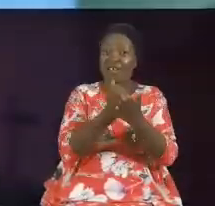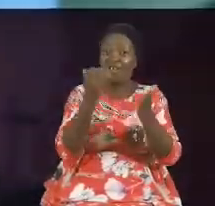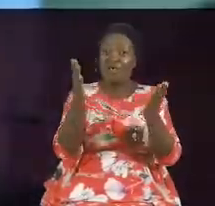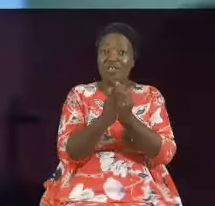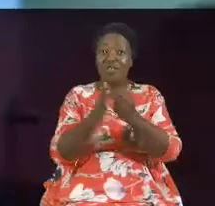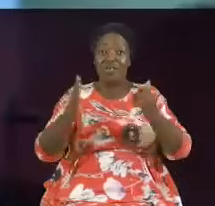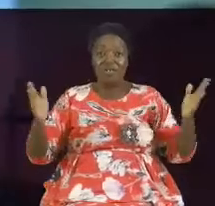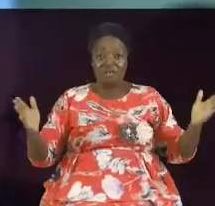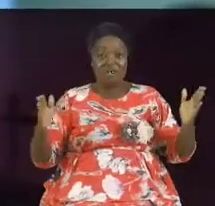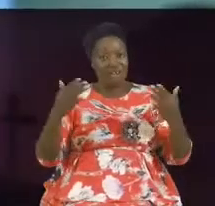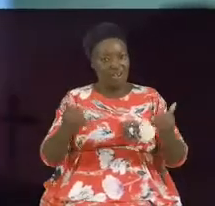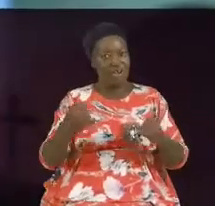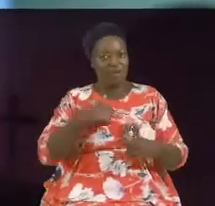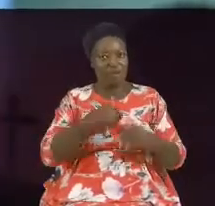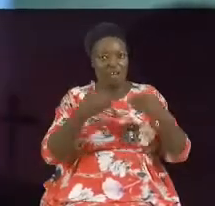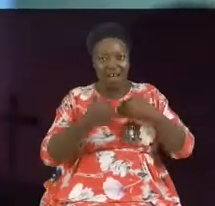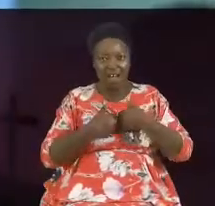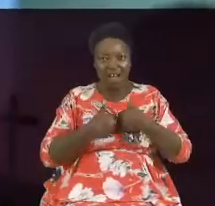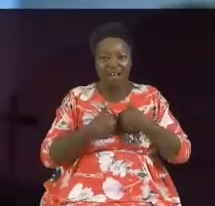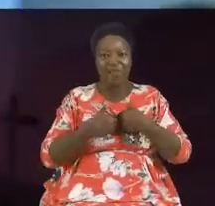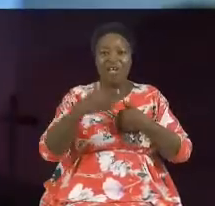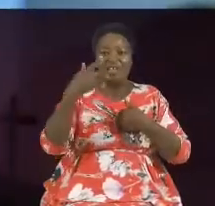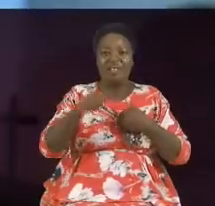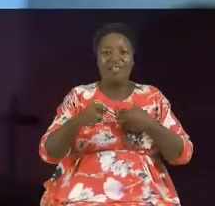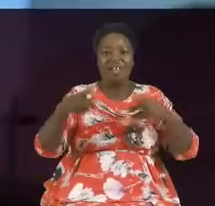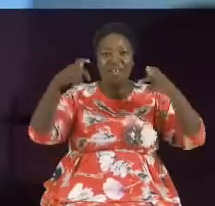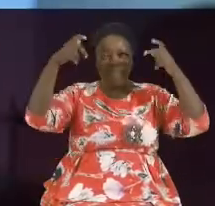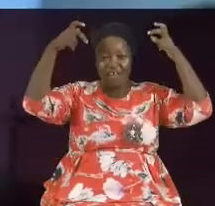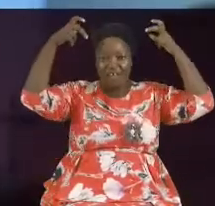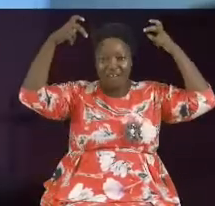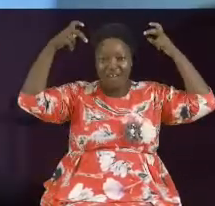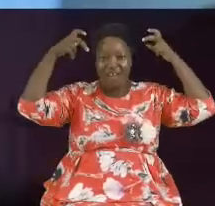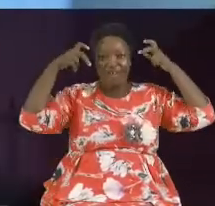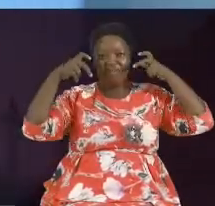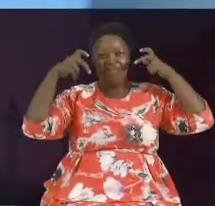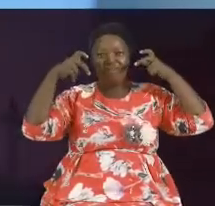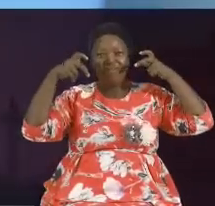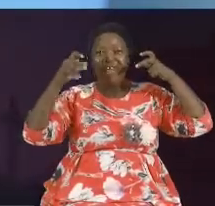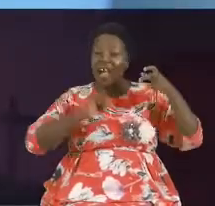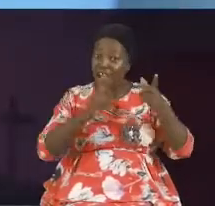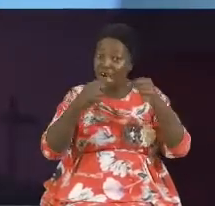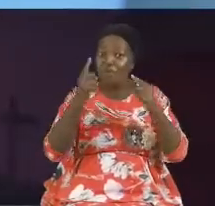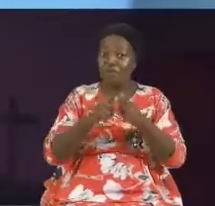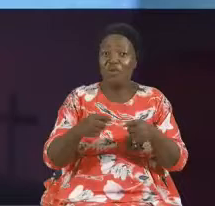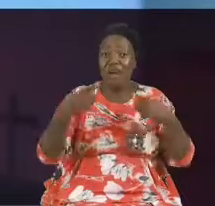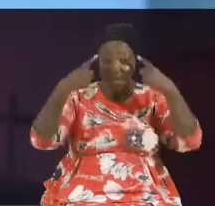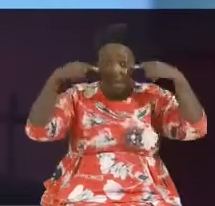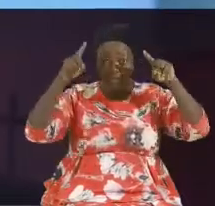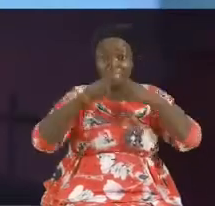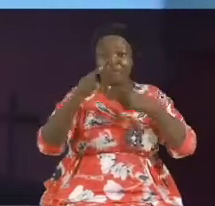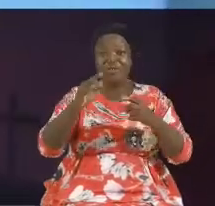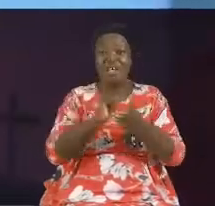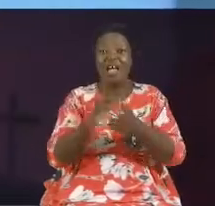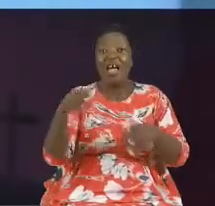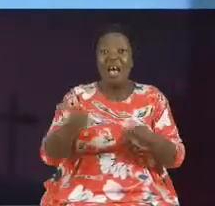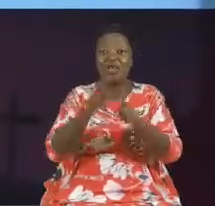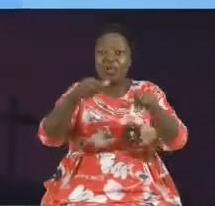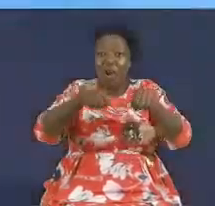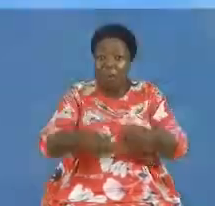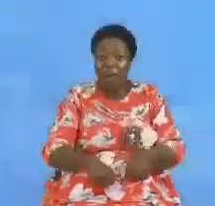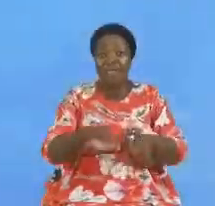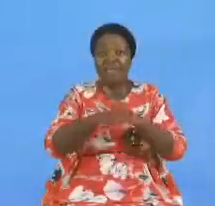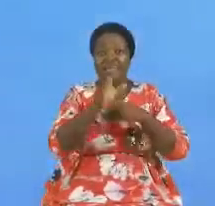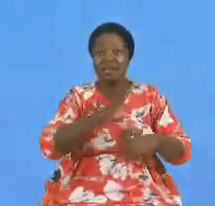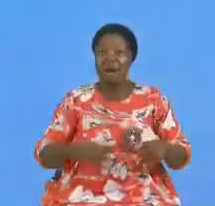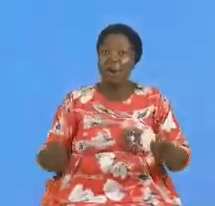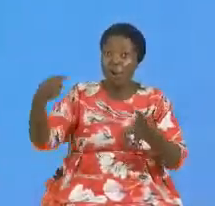after the cross, after the crucifixion, now we have the crown. I came here to announce to you